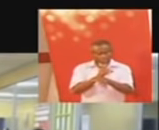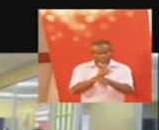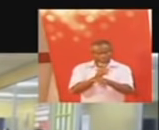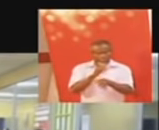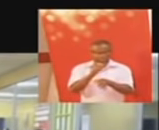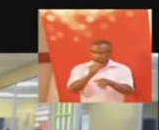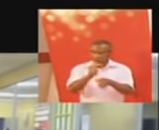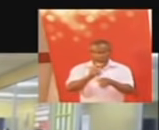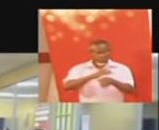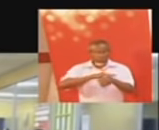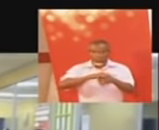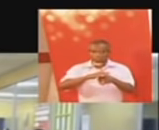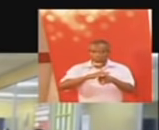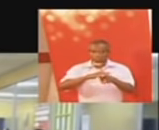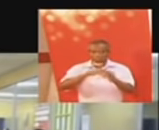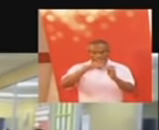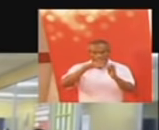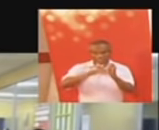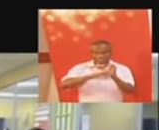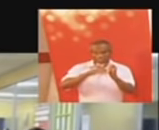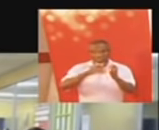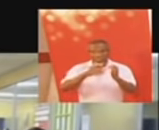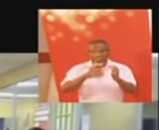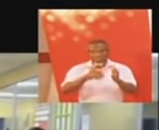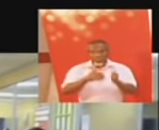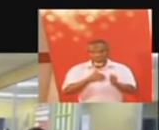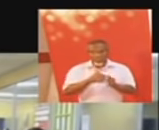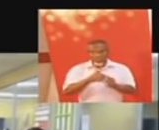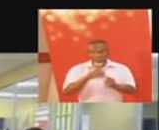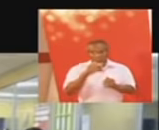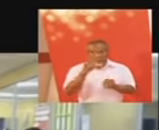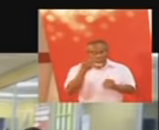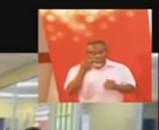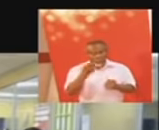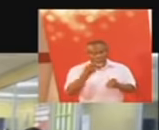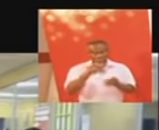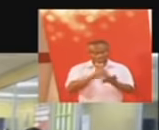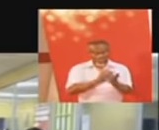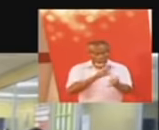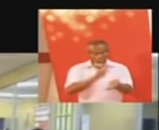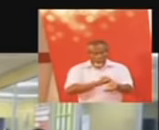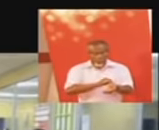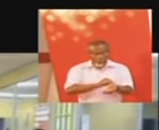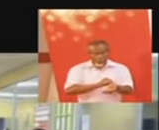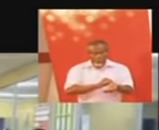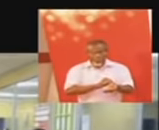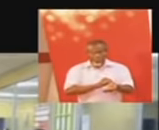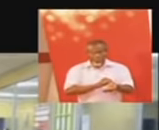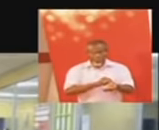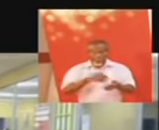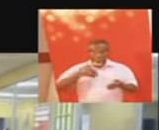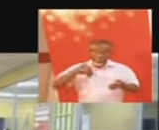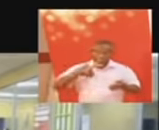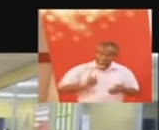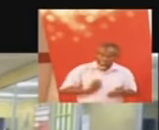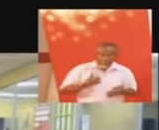all nurses, but some at times, as it seems that some nurses are being burnt out or unwilling to do extra